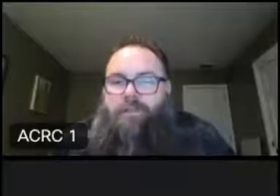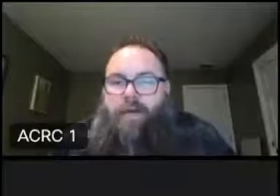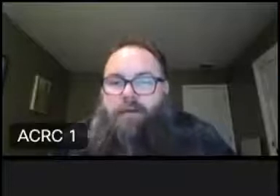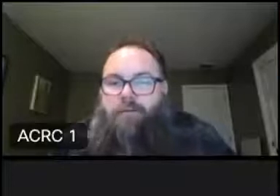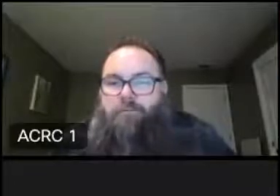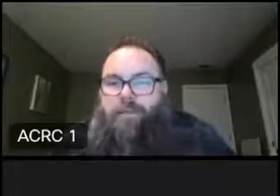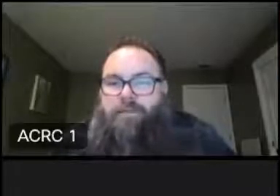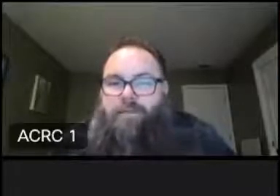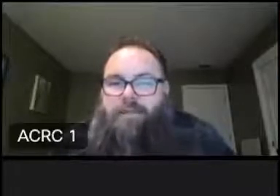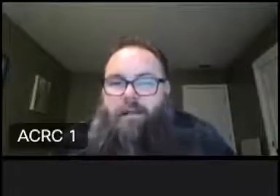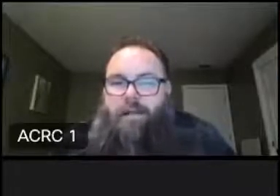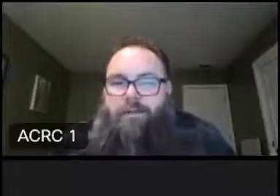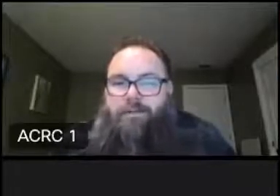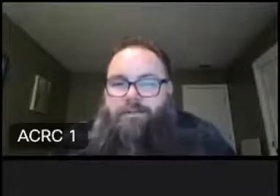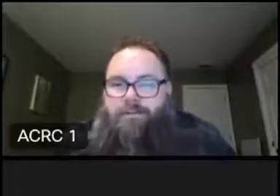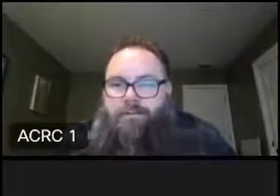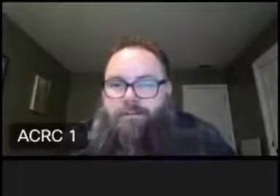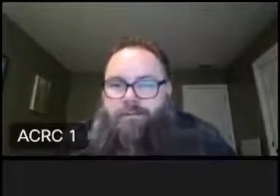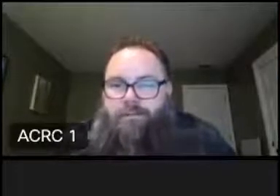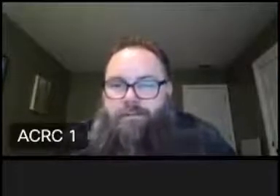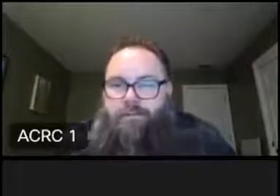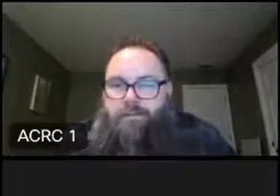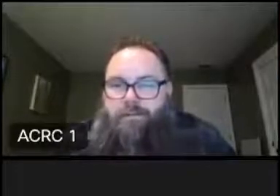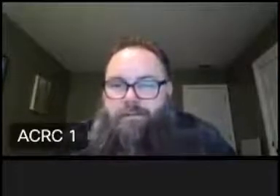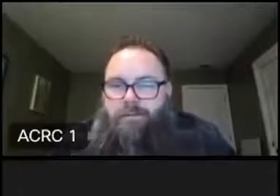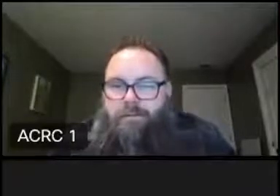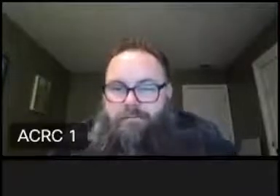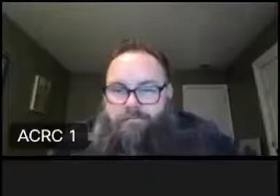as feedback related to the SIR categories?